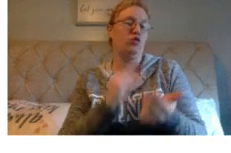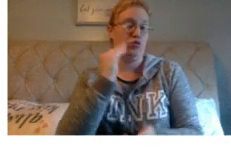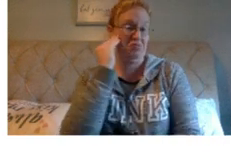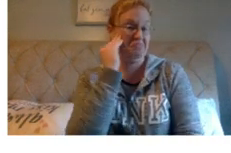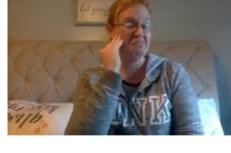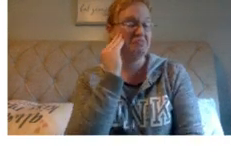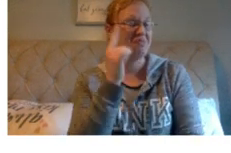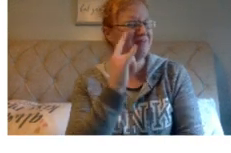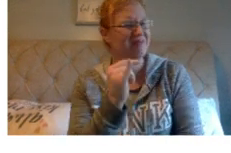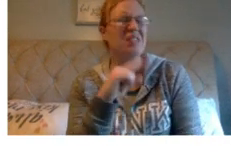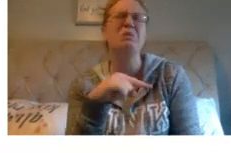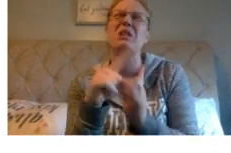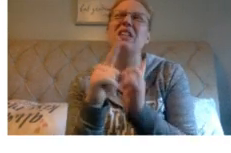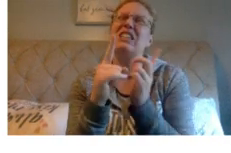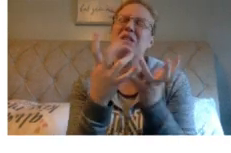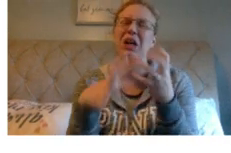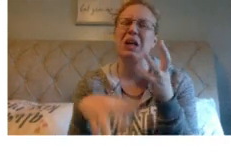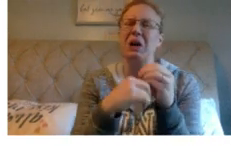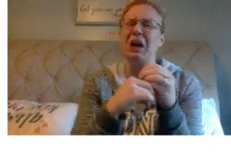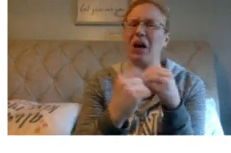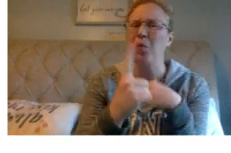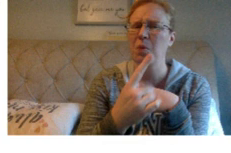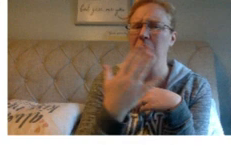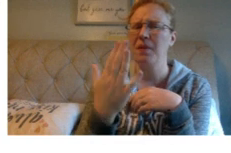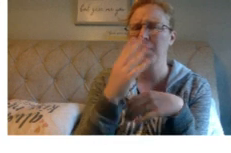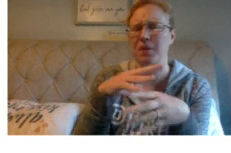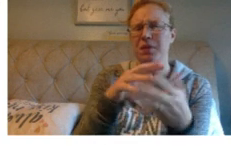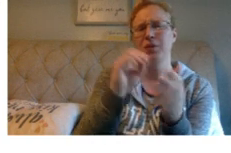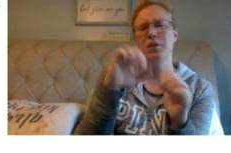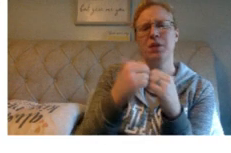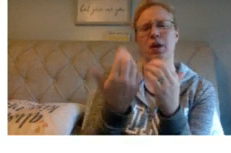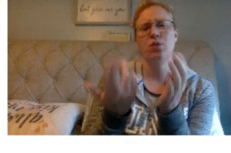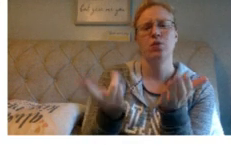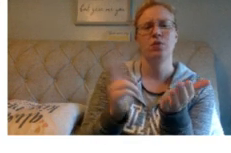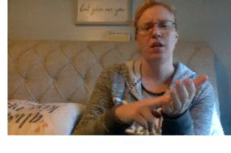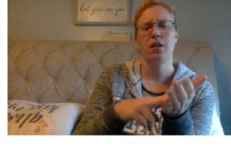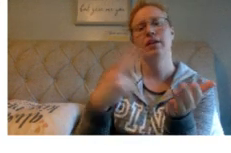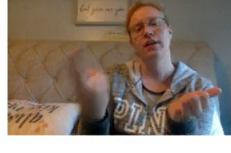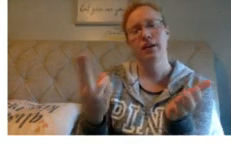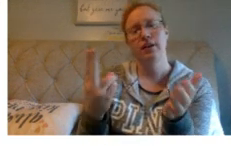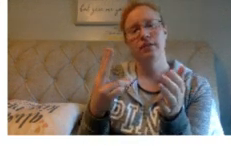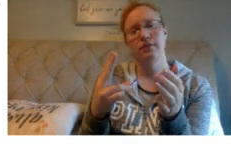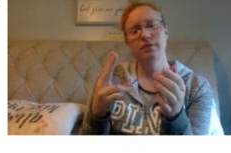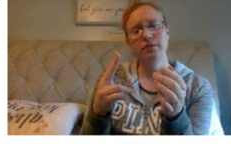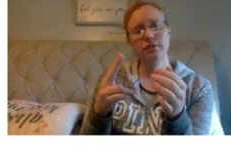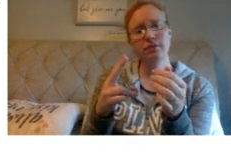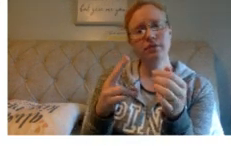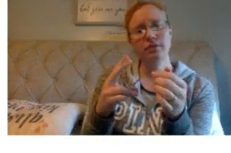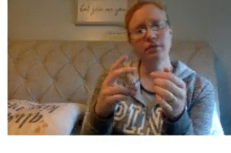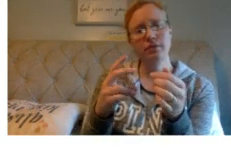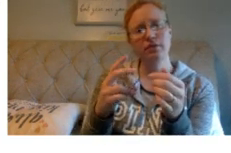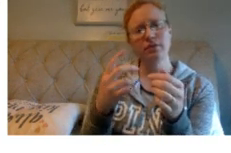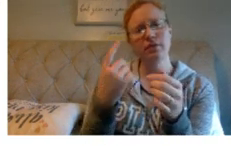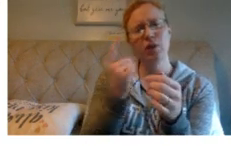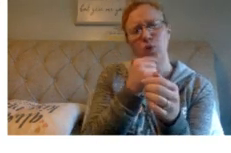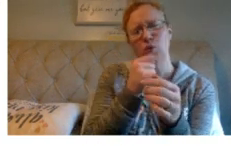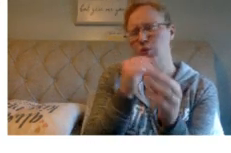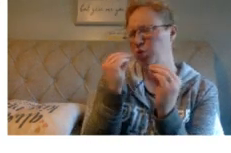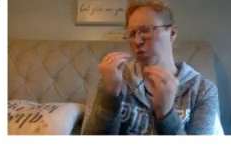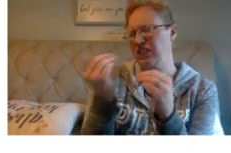I think so too, but I kind of want to add one thing in there. Keisha learns how to clock in and out from her who? Who teaches her